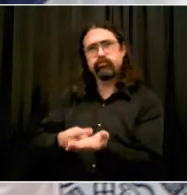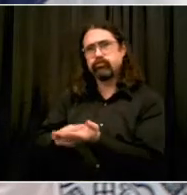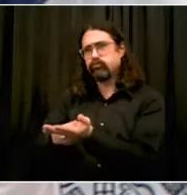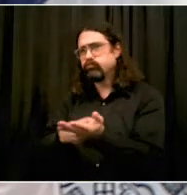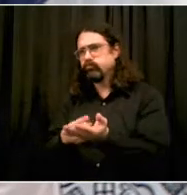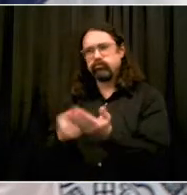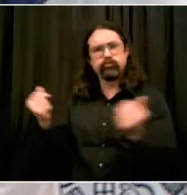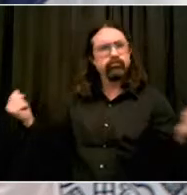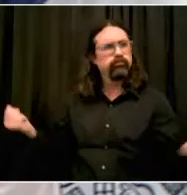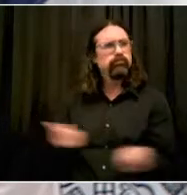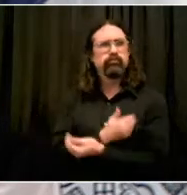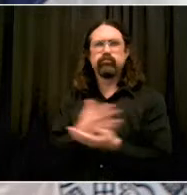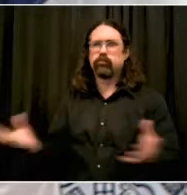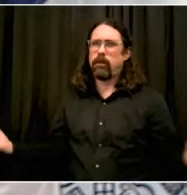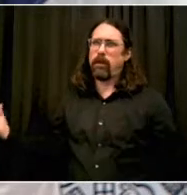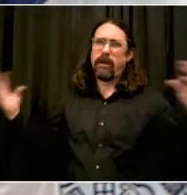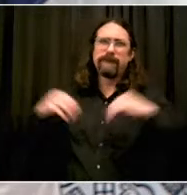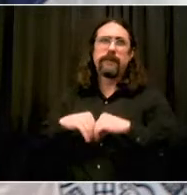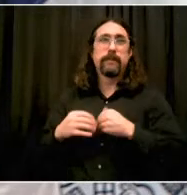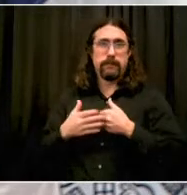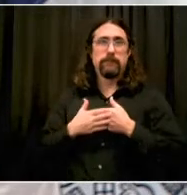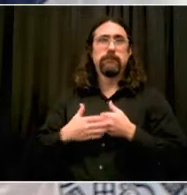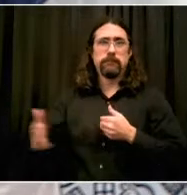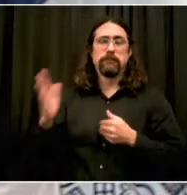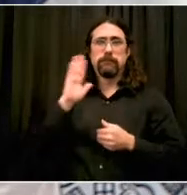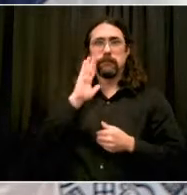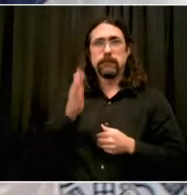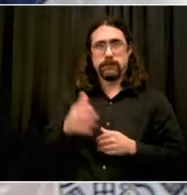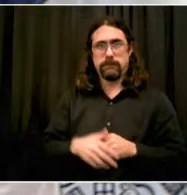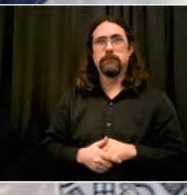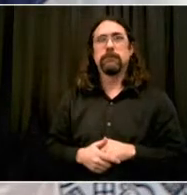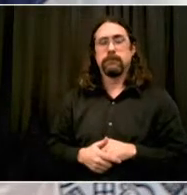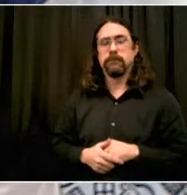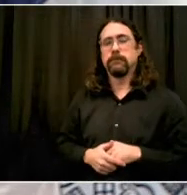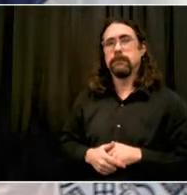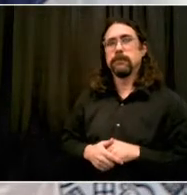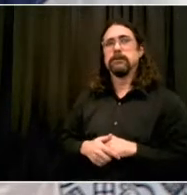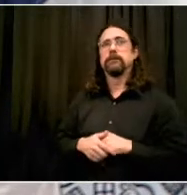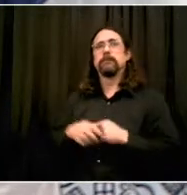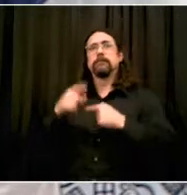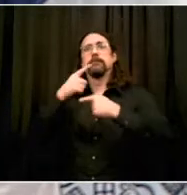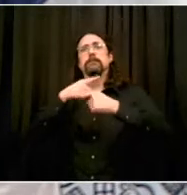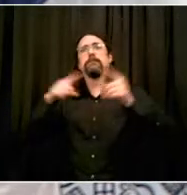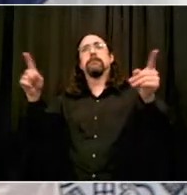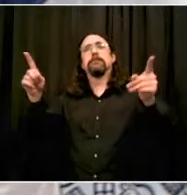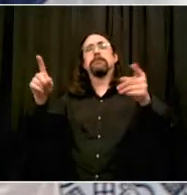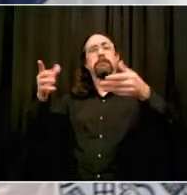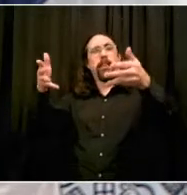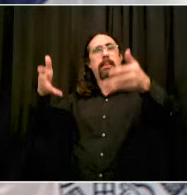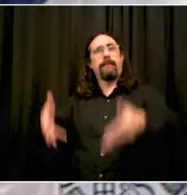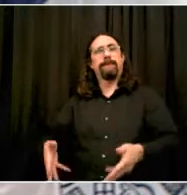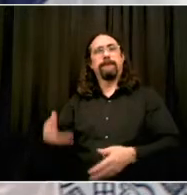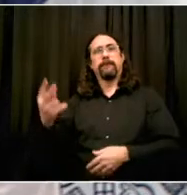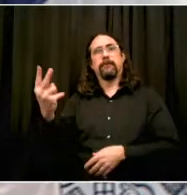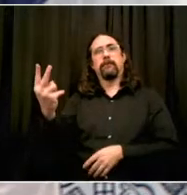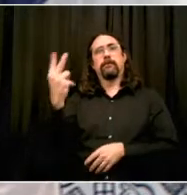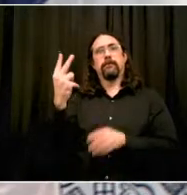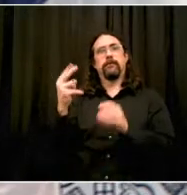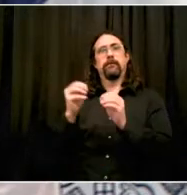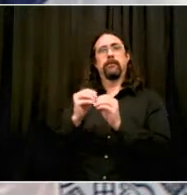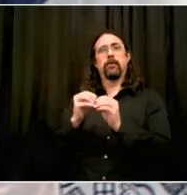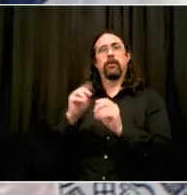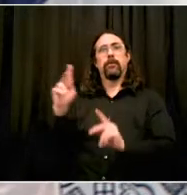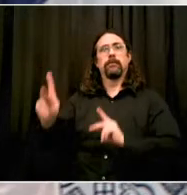Good afternoon, Mr. Mayor. Can you hear me? Yeah, how you doing? Good. How are you? Good. We're faced